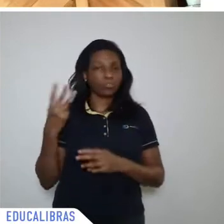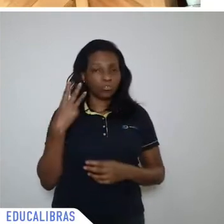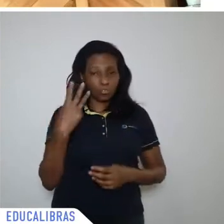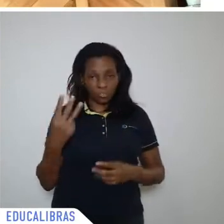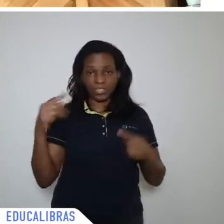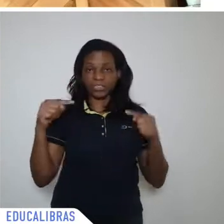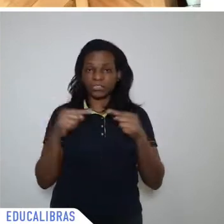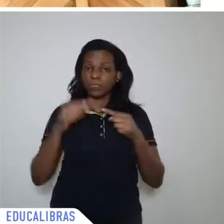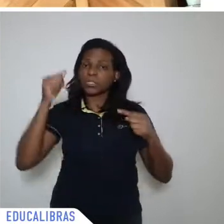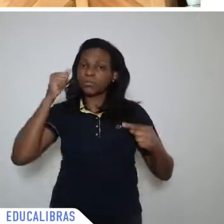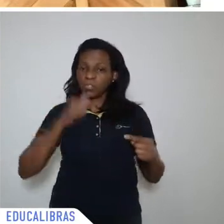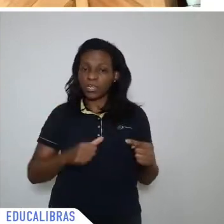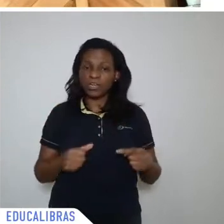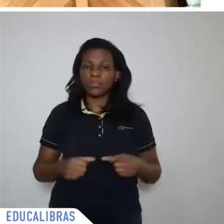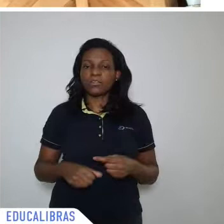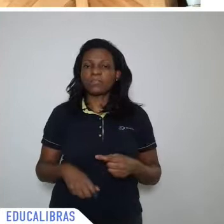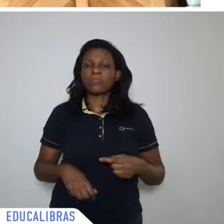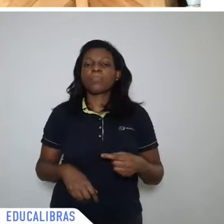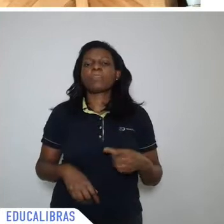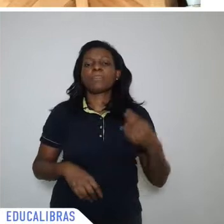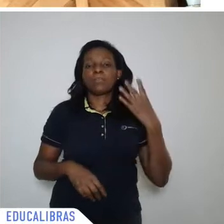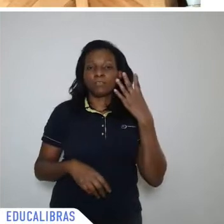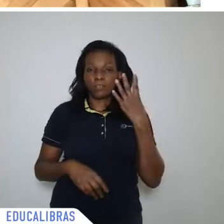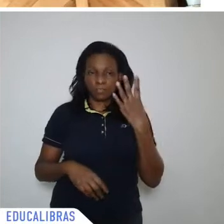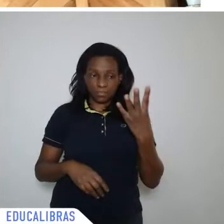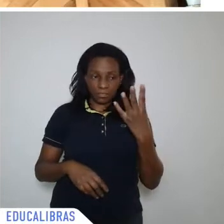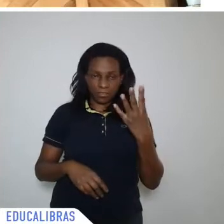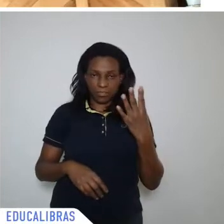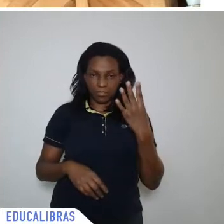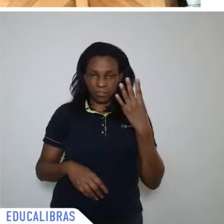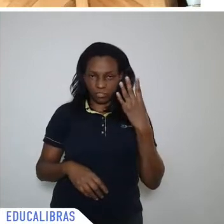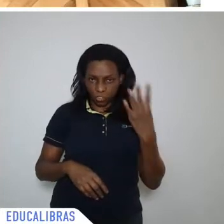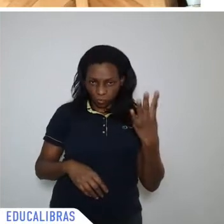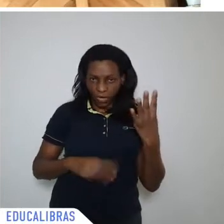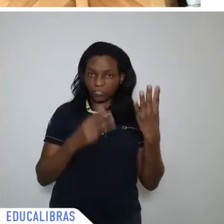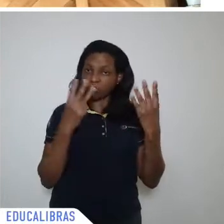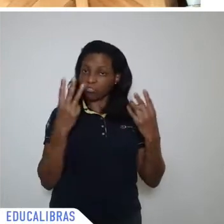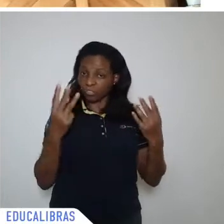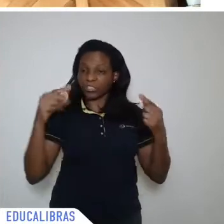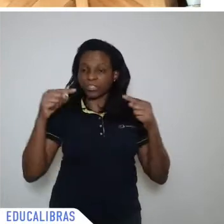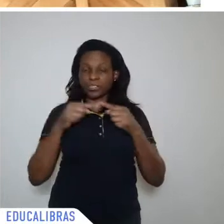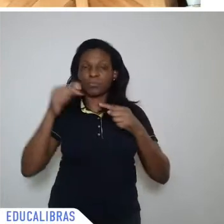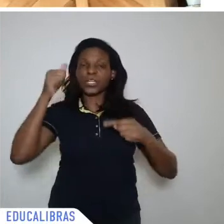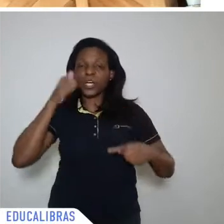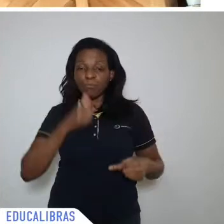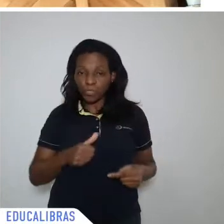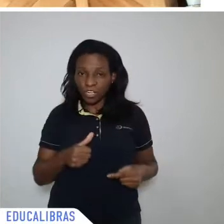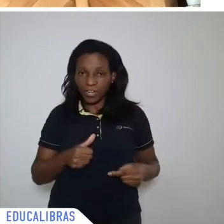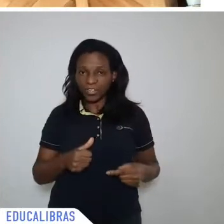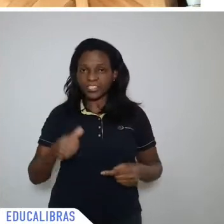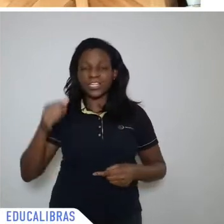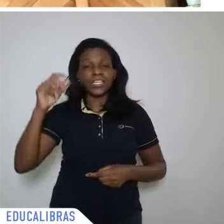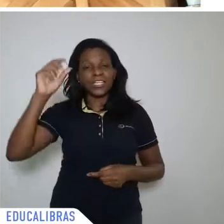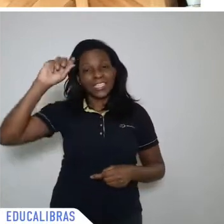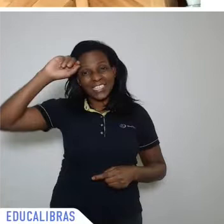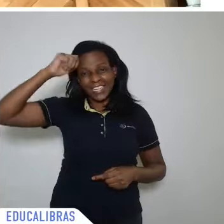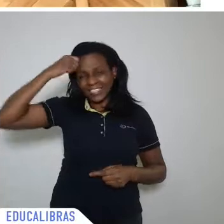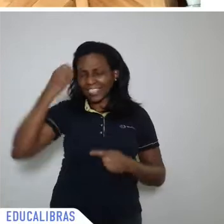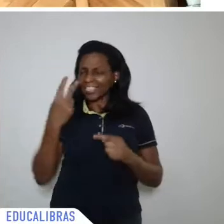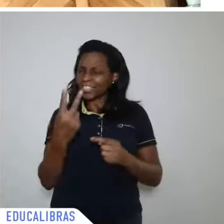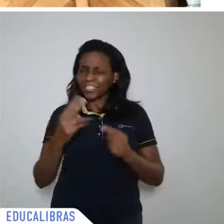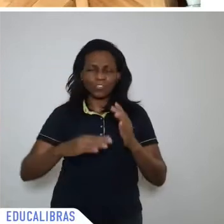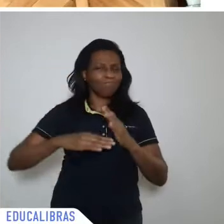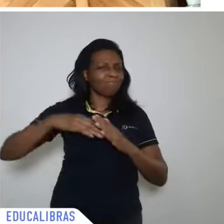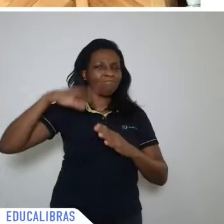3 out of 4 caretakers are women. 3 out of 4 who are in the care industry are women. And